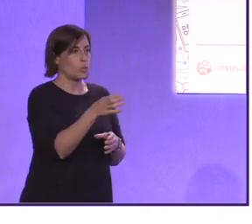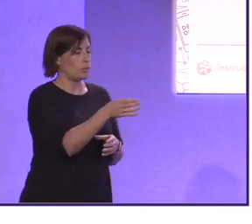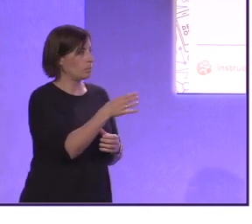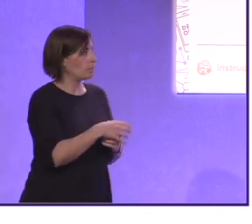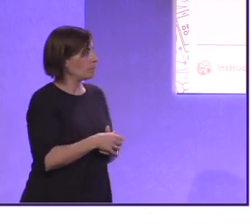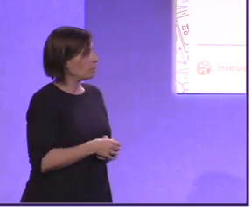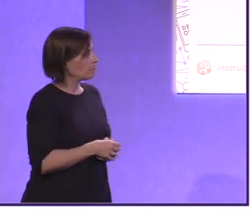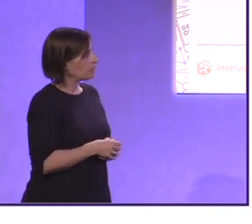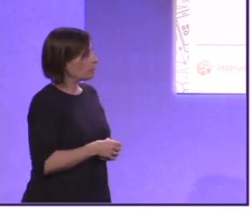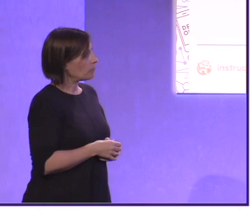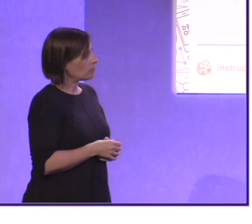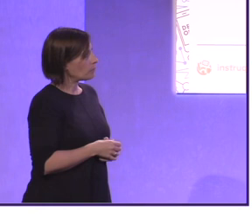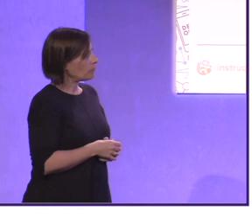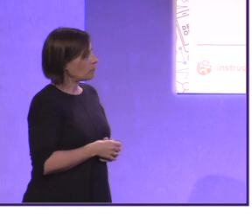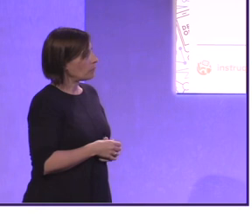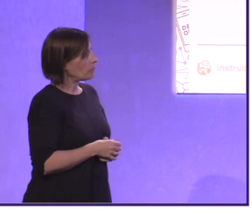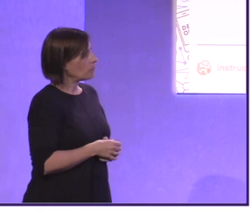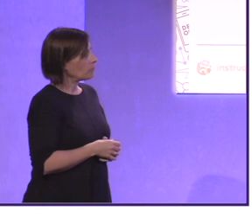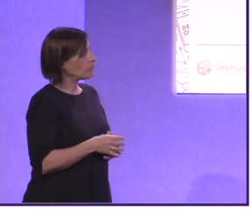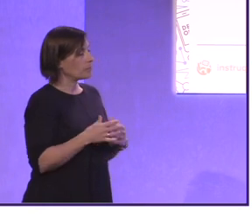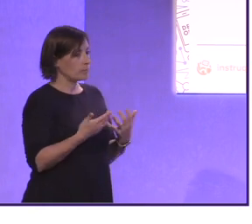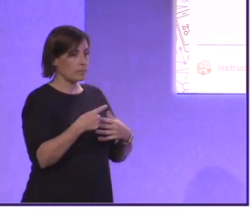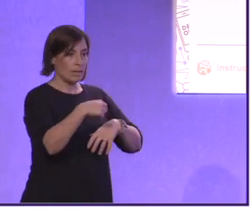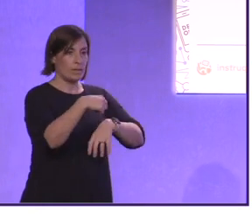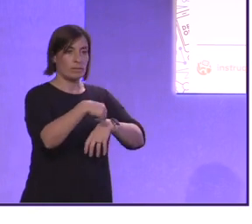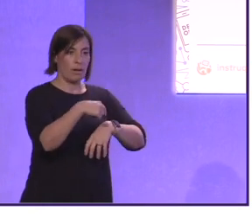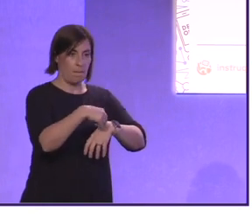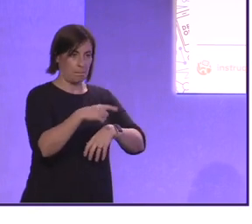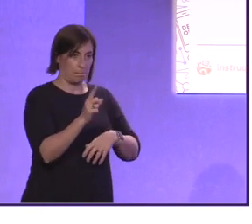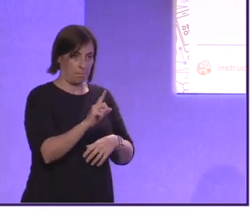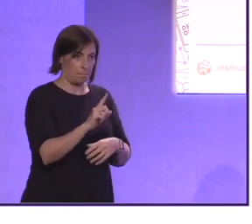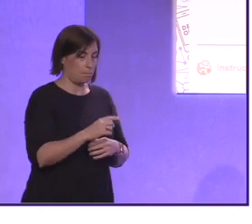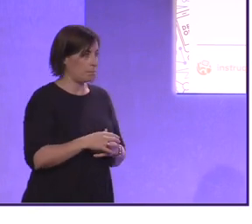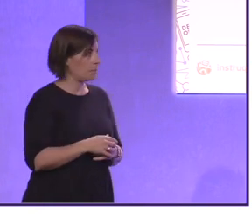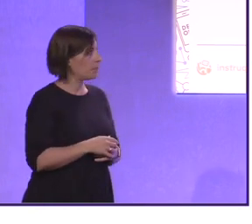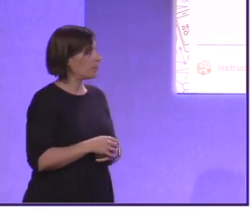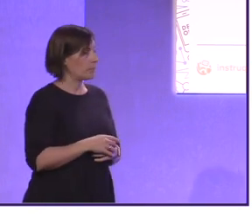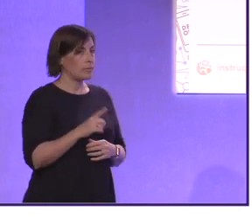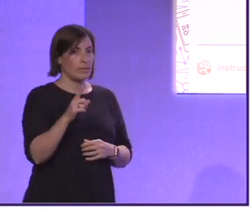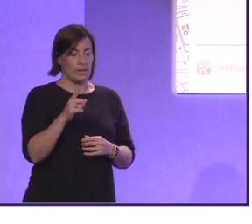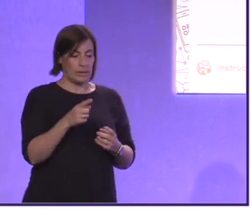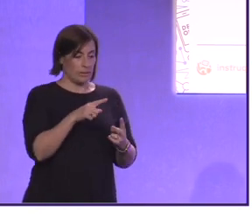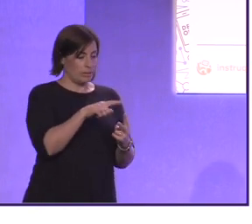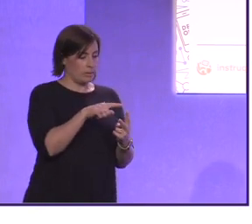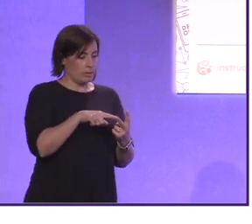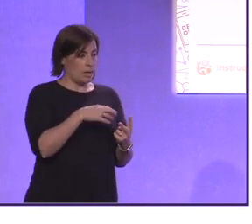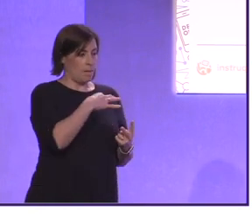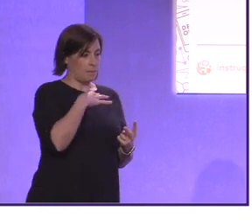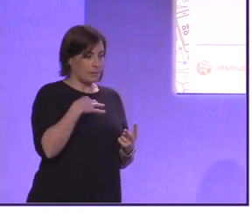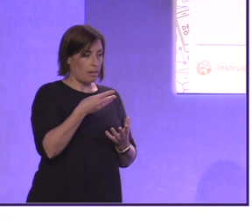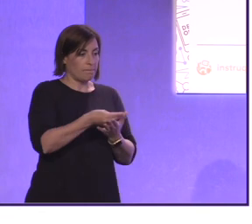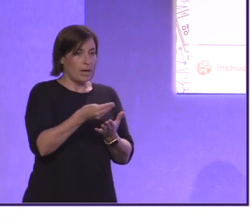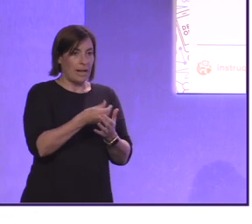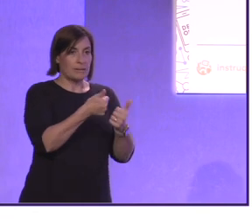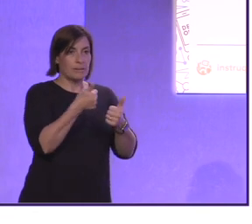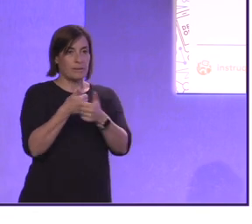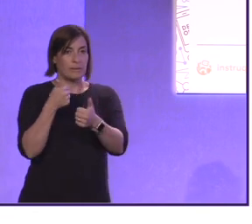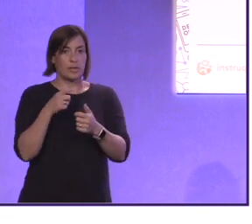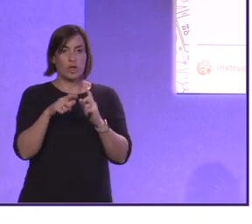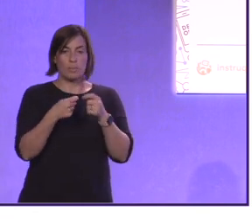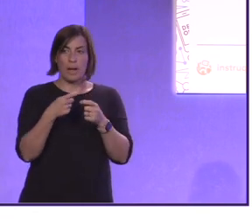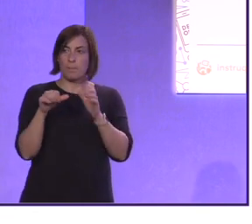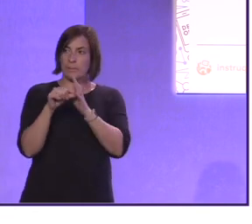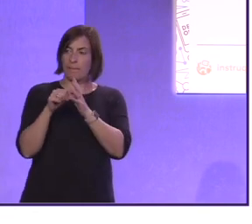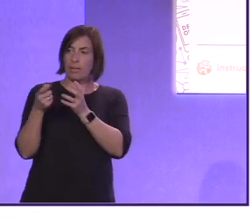again, because this was initially technically driven and in heavily regulated environments, everyone was like, let's focus on the production environment